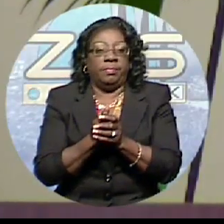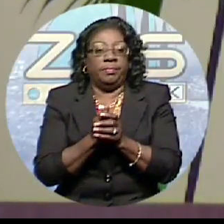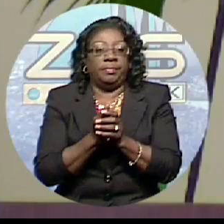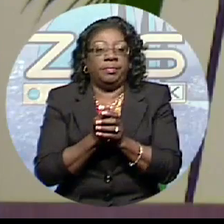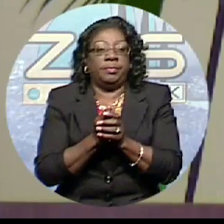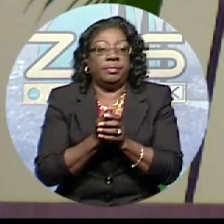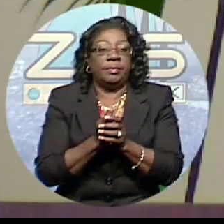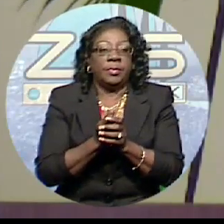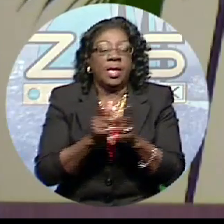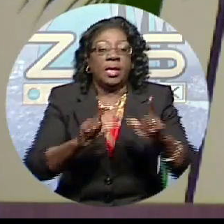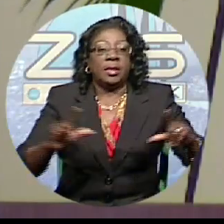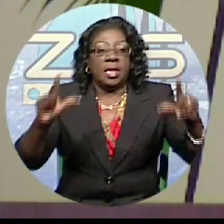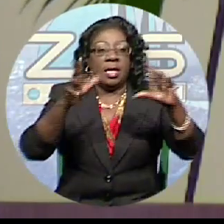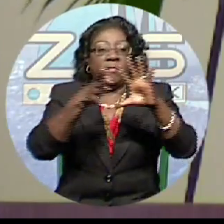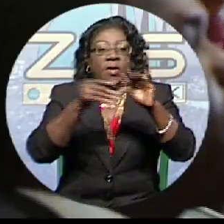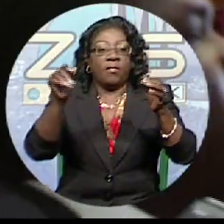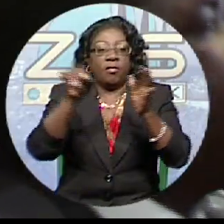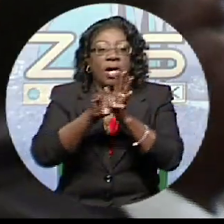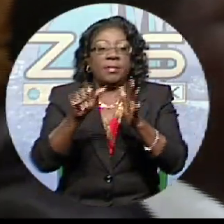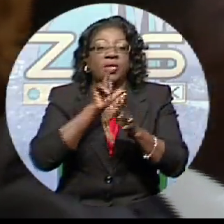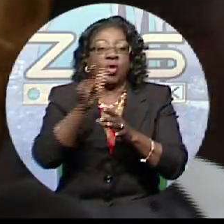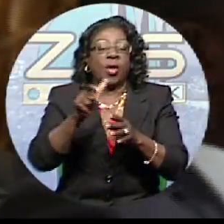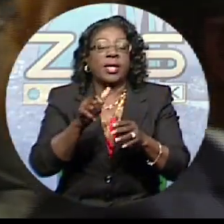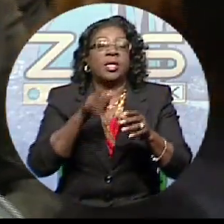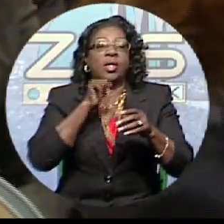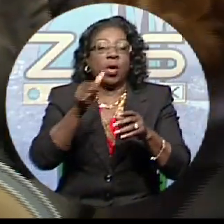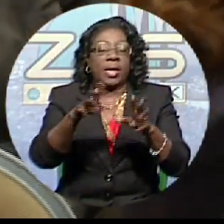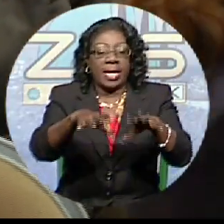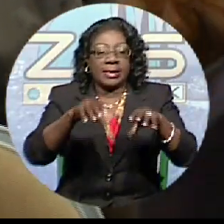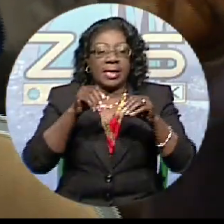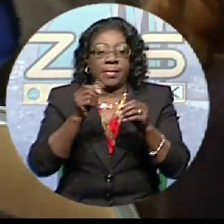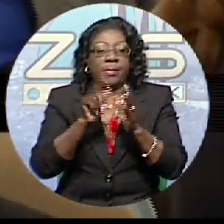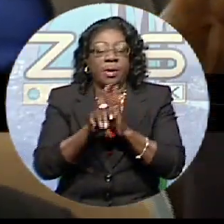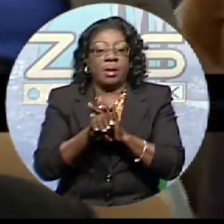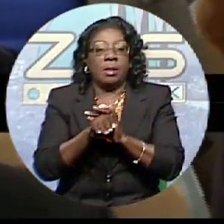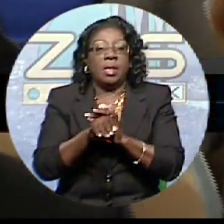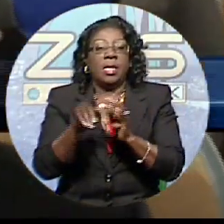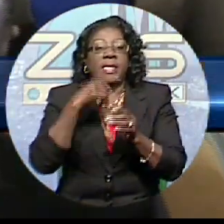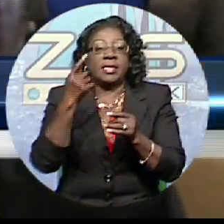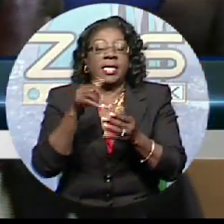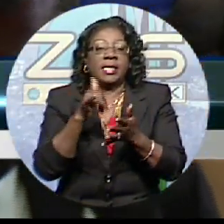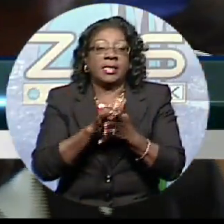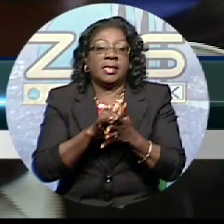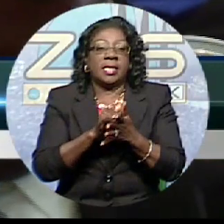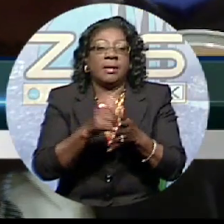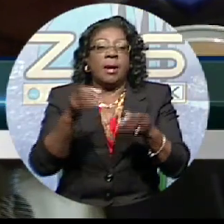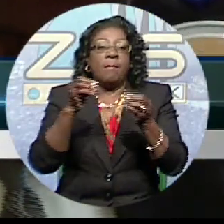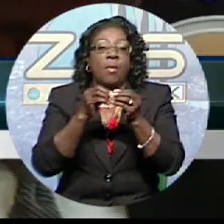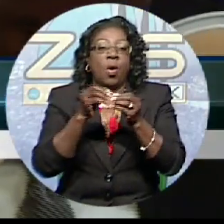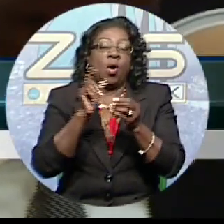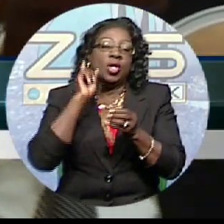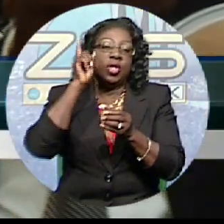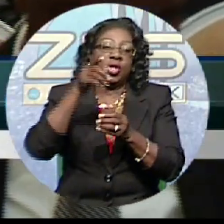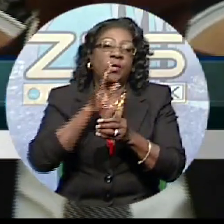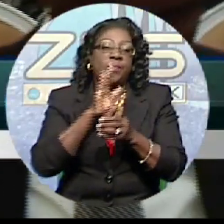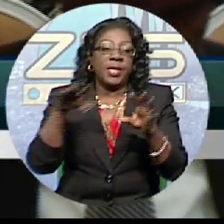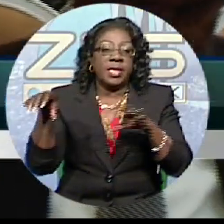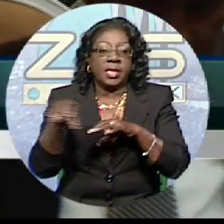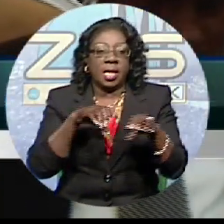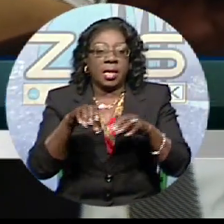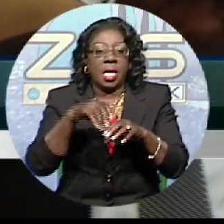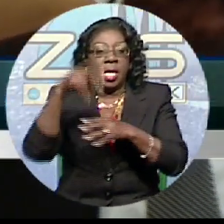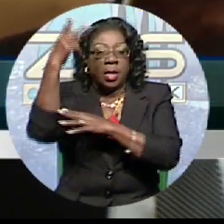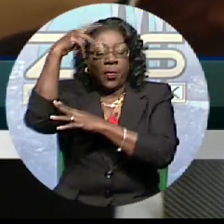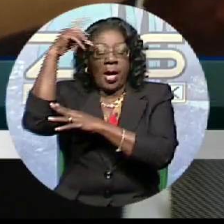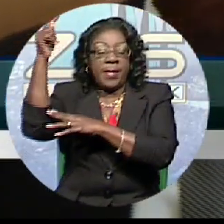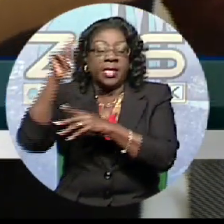the level of crime unacceptable to me. Passionate and relentless that more must still be done, Prime Minister the Right Honorable Perry Christie